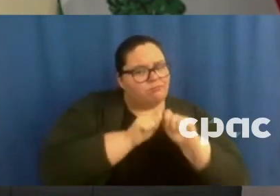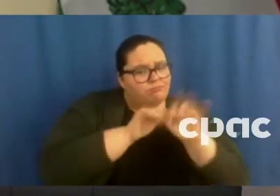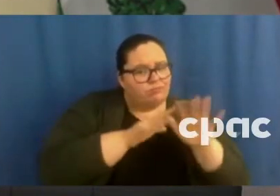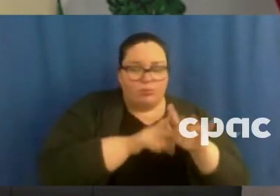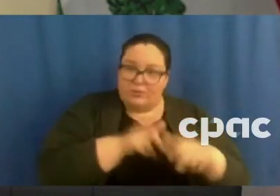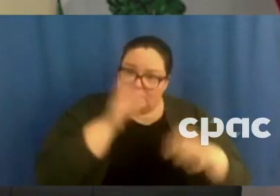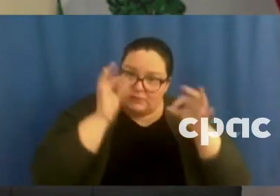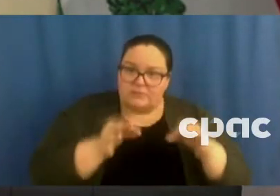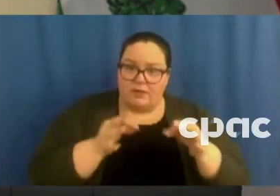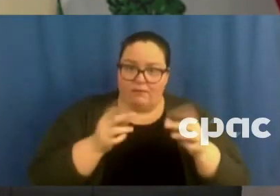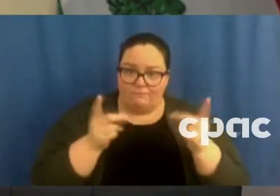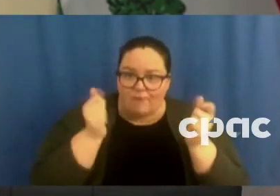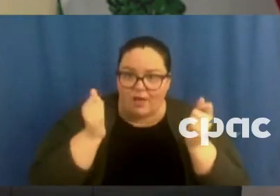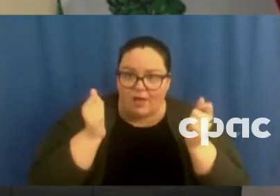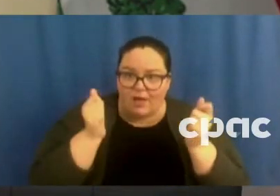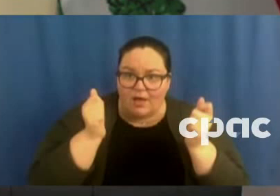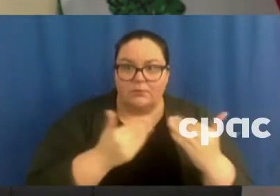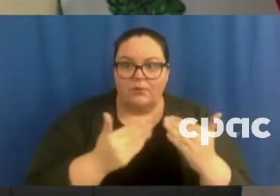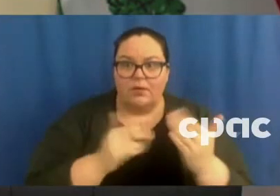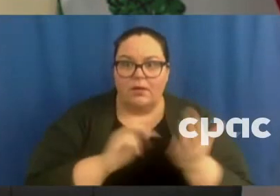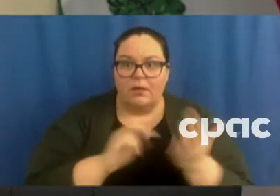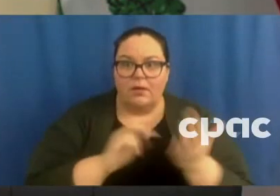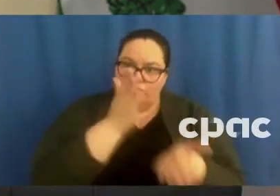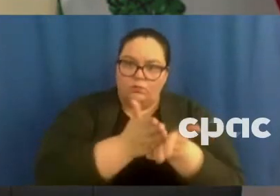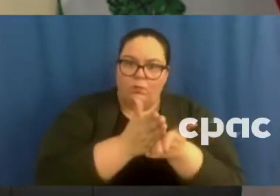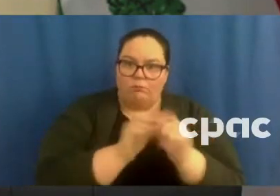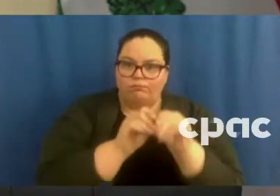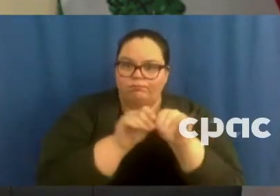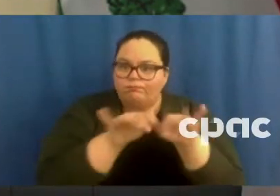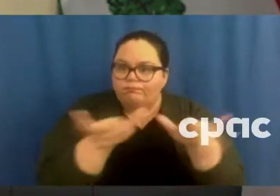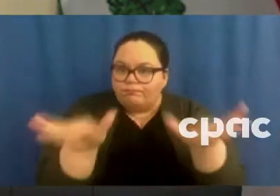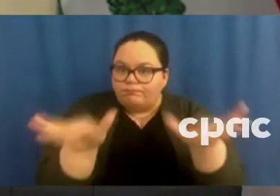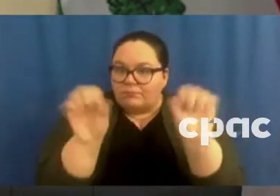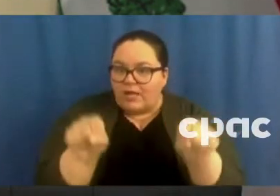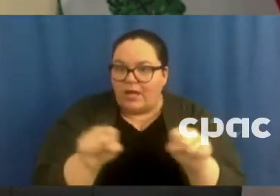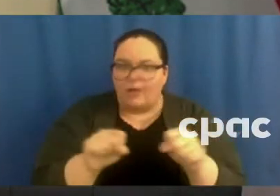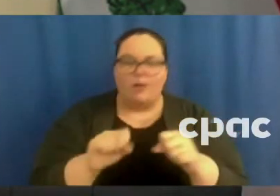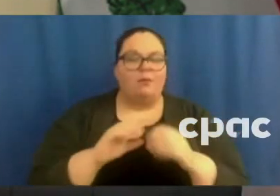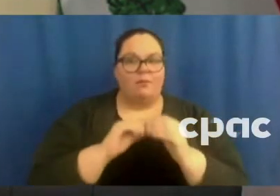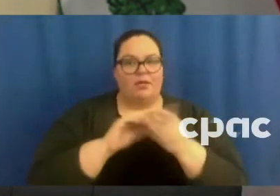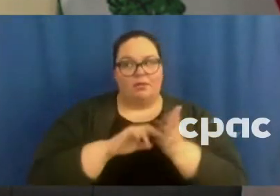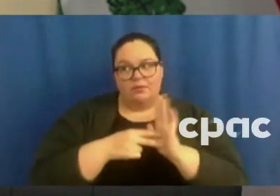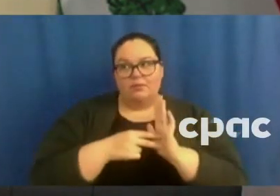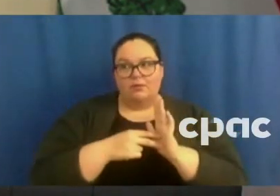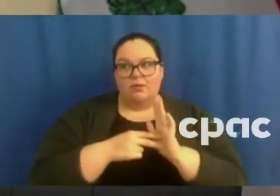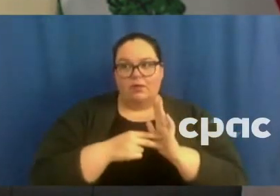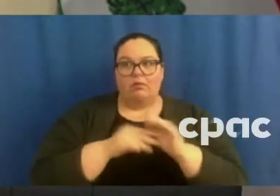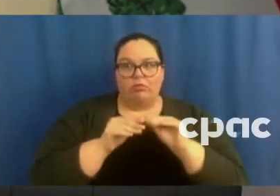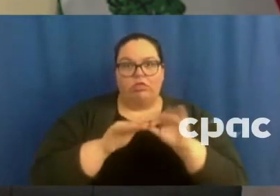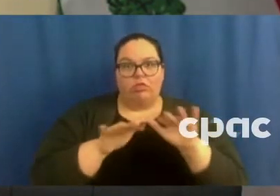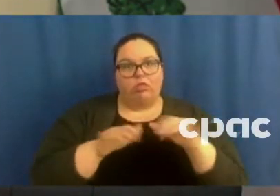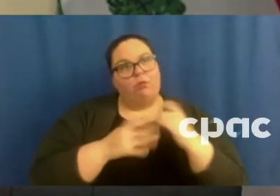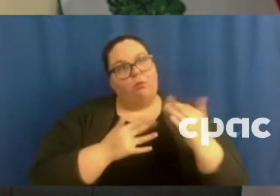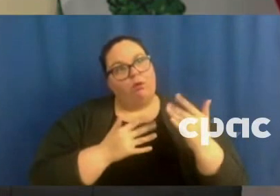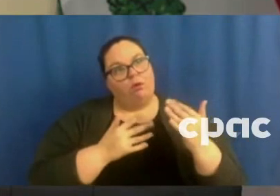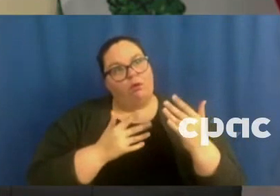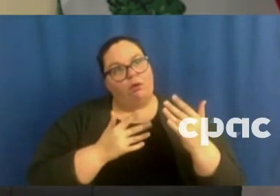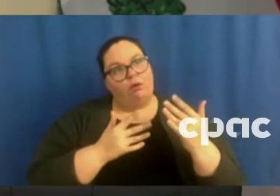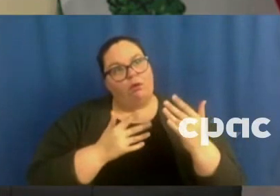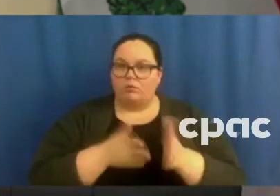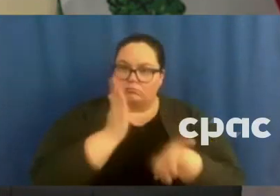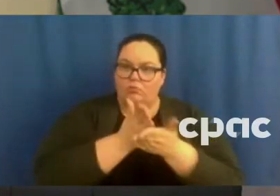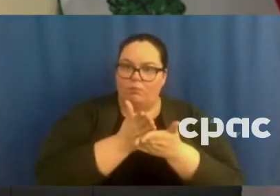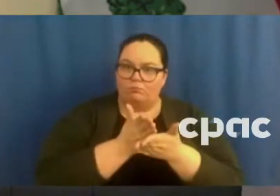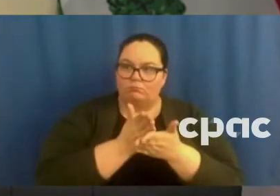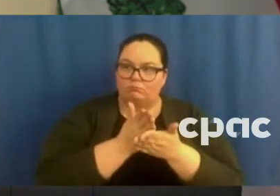gone fast, and that allows you to get through these a little bit more quickly, and that is certainly the hope and the design. So that's